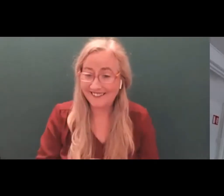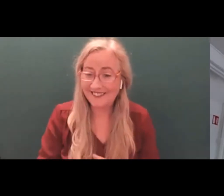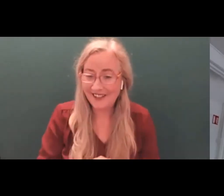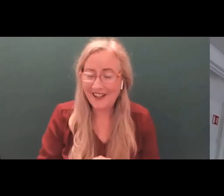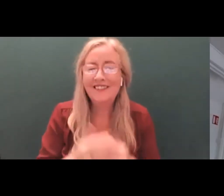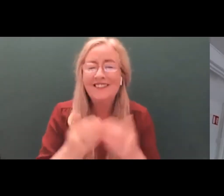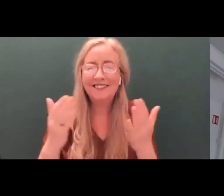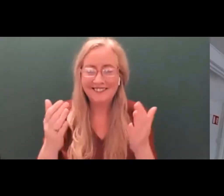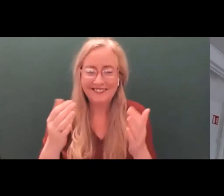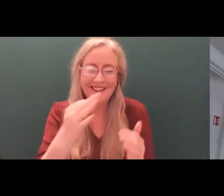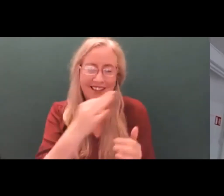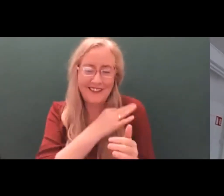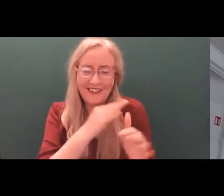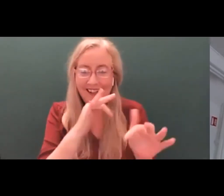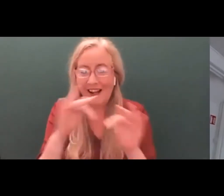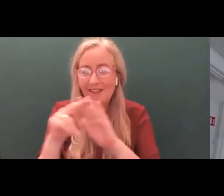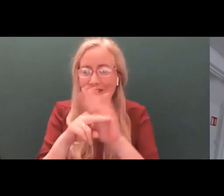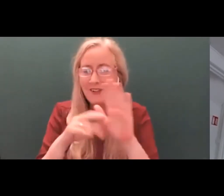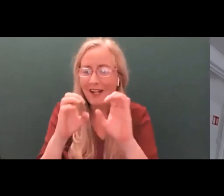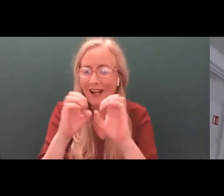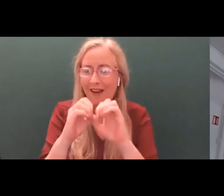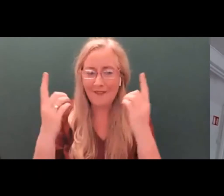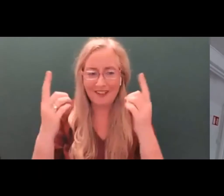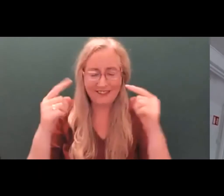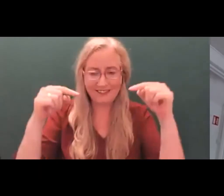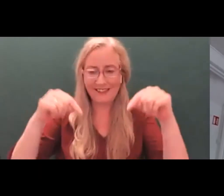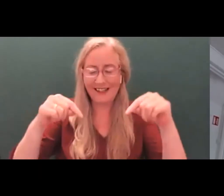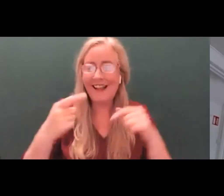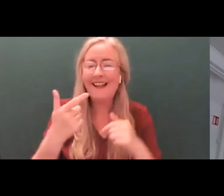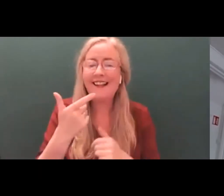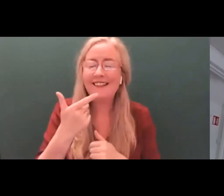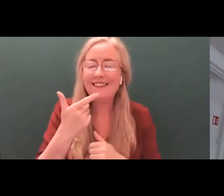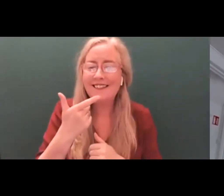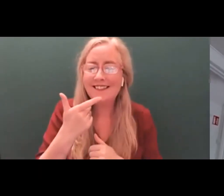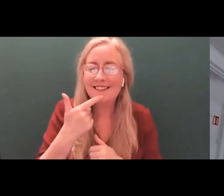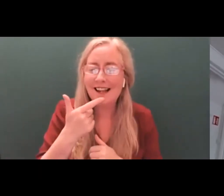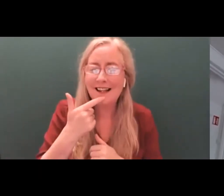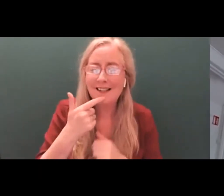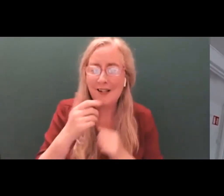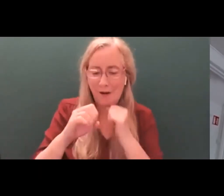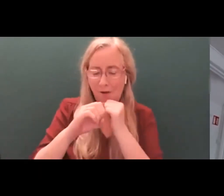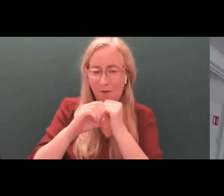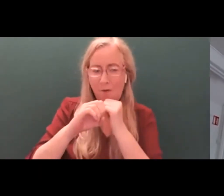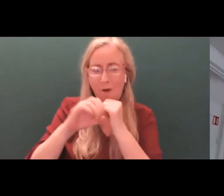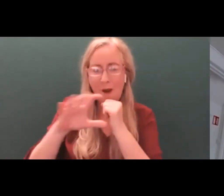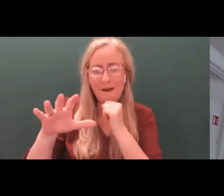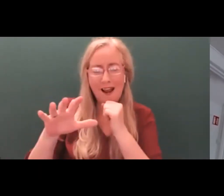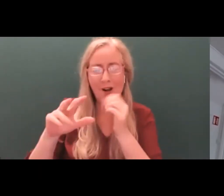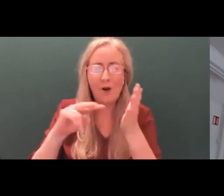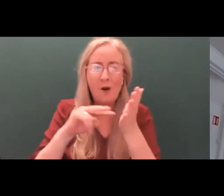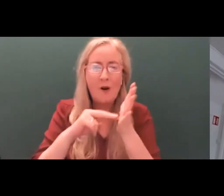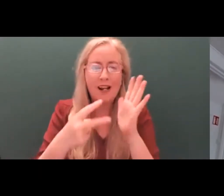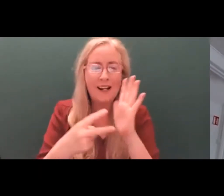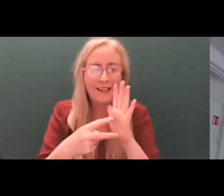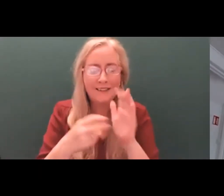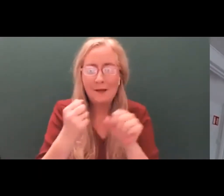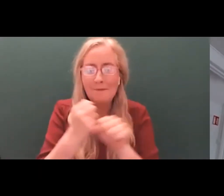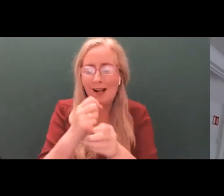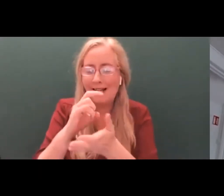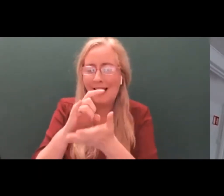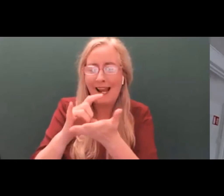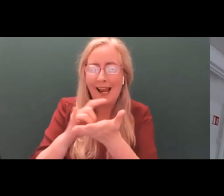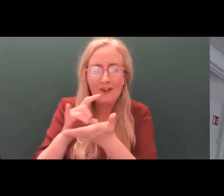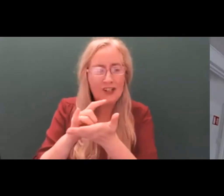So good afternoon, everyone, to this second webinar organised by the Heritage Council. And of course, it's